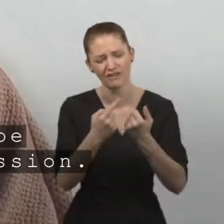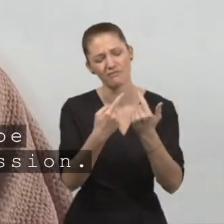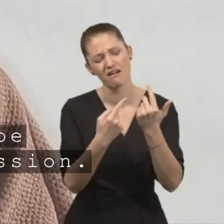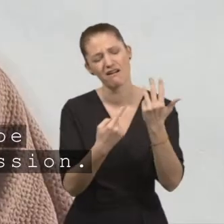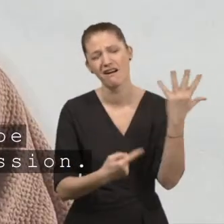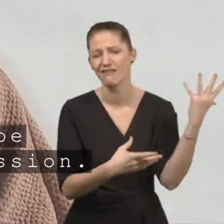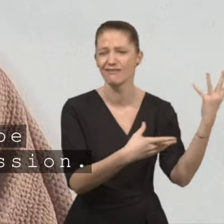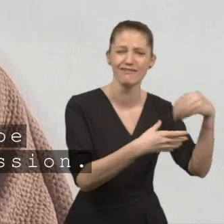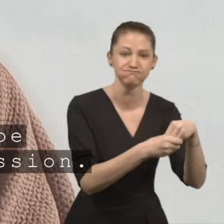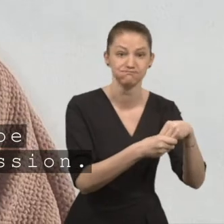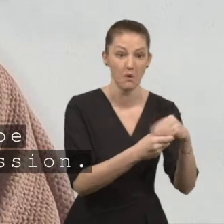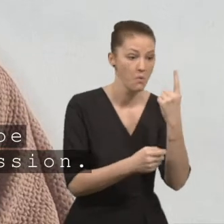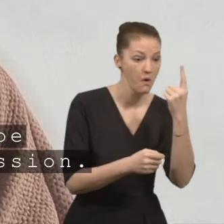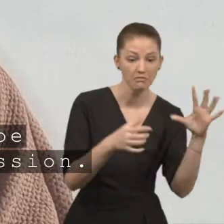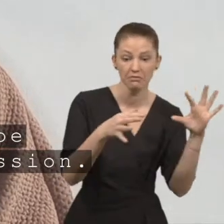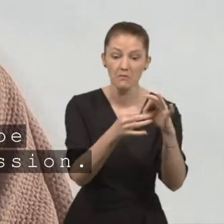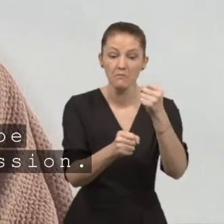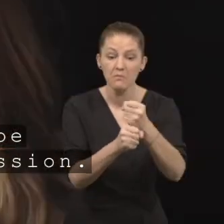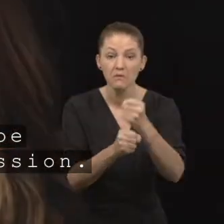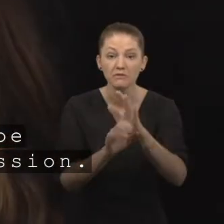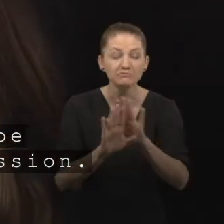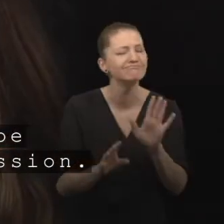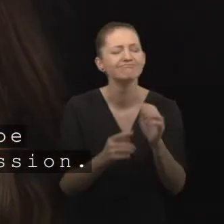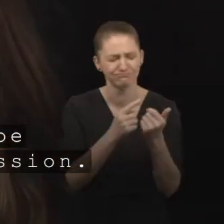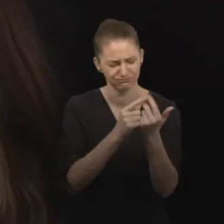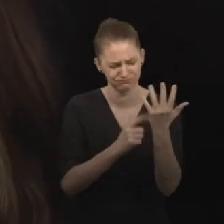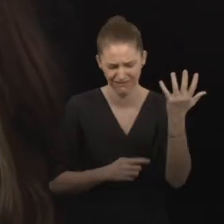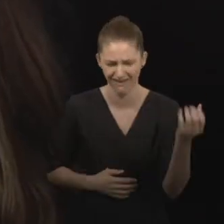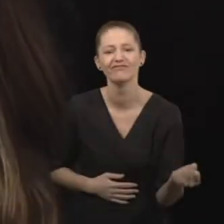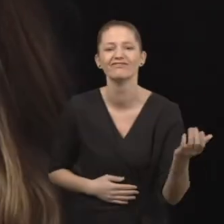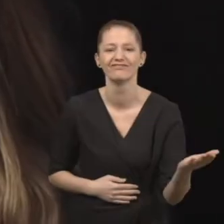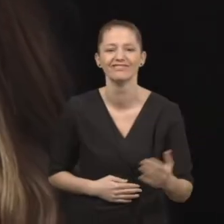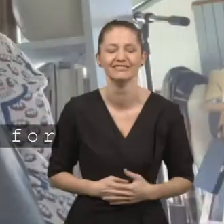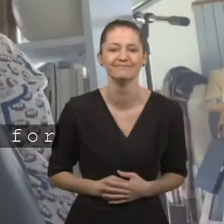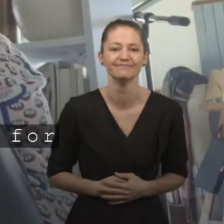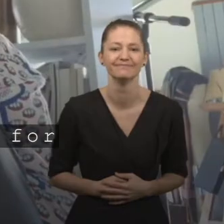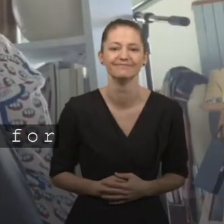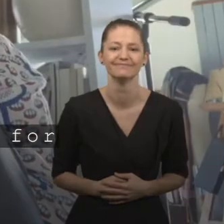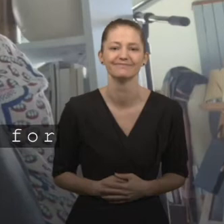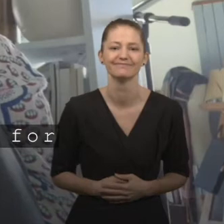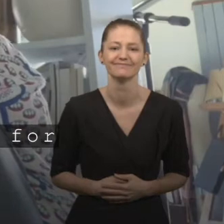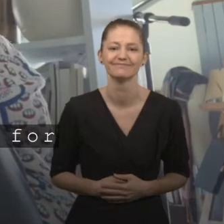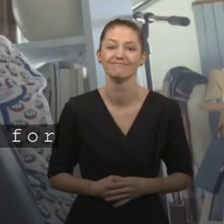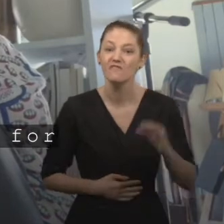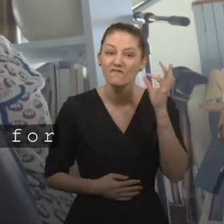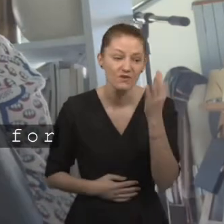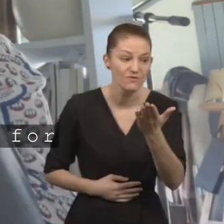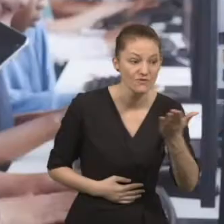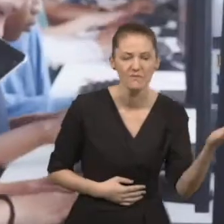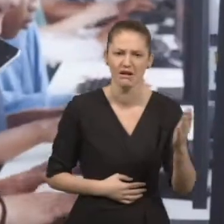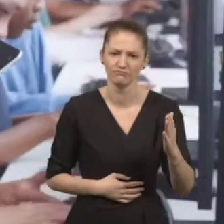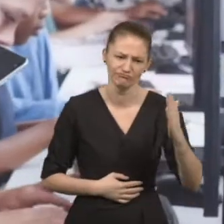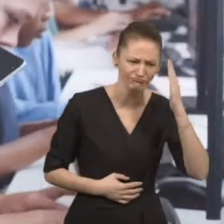reduced to a job. Women have to be recognized for who they are,